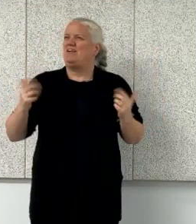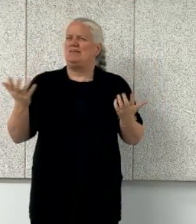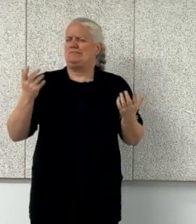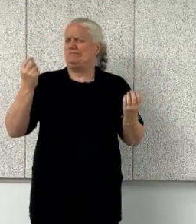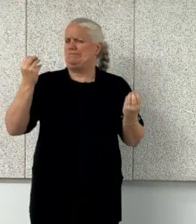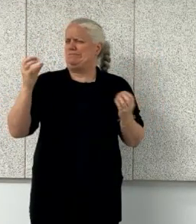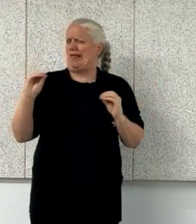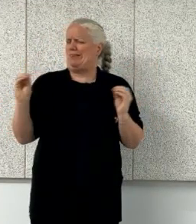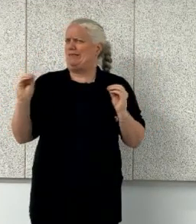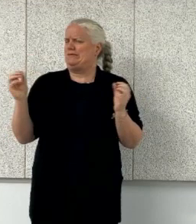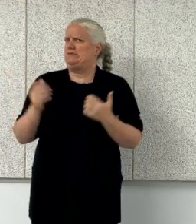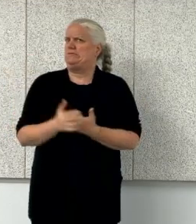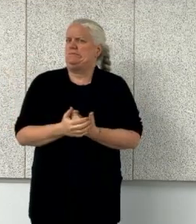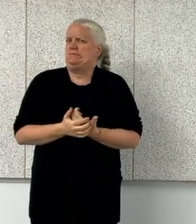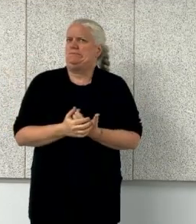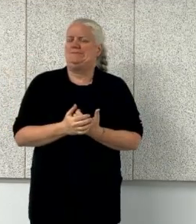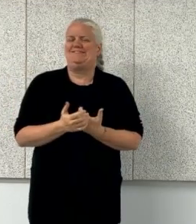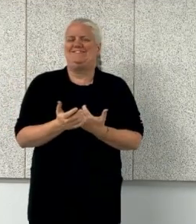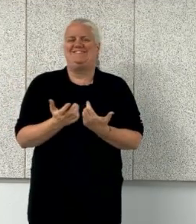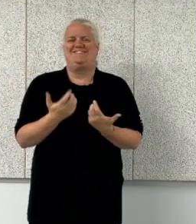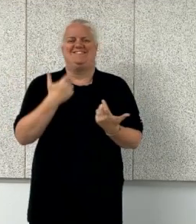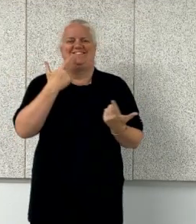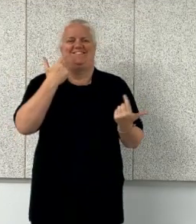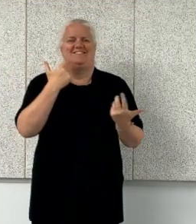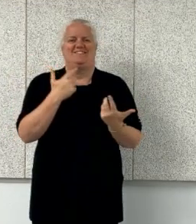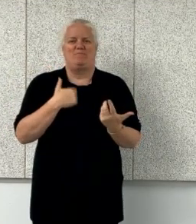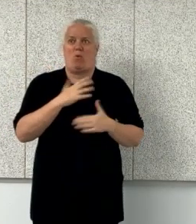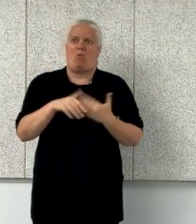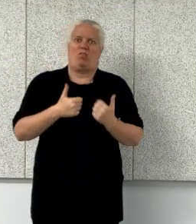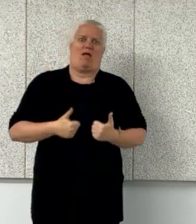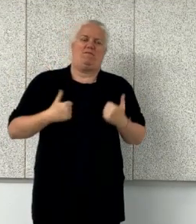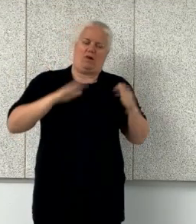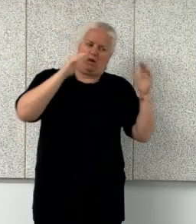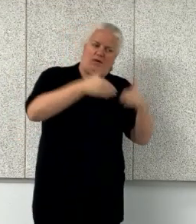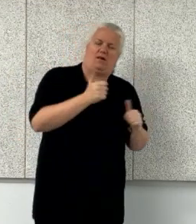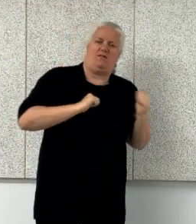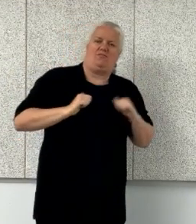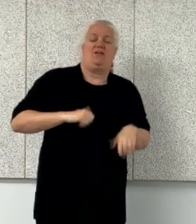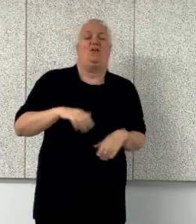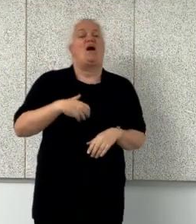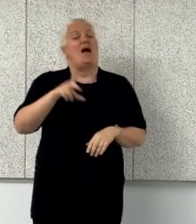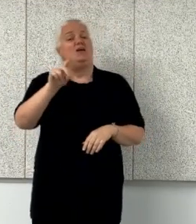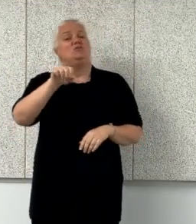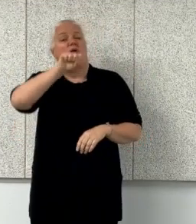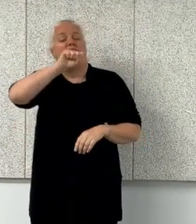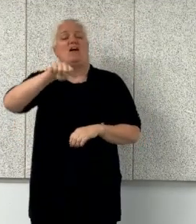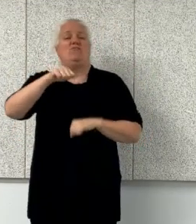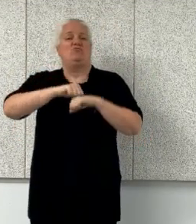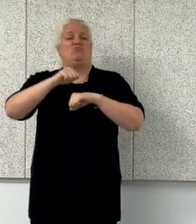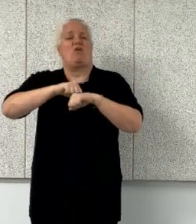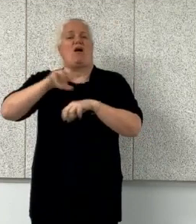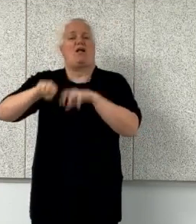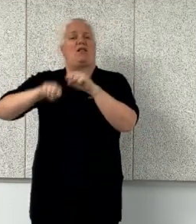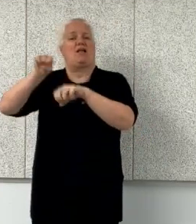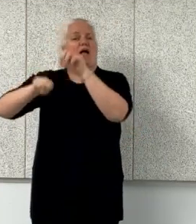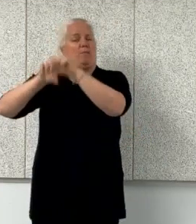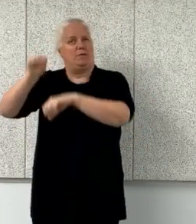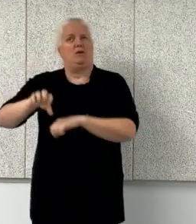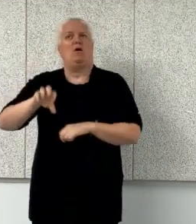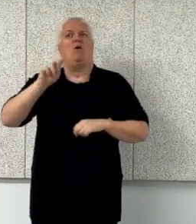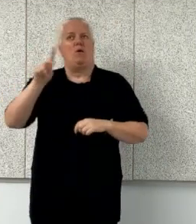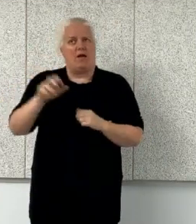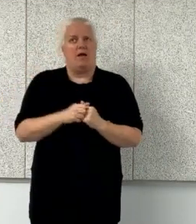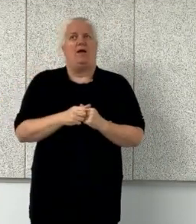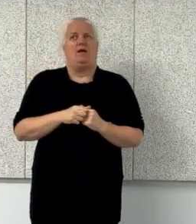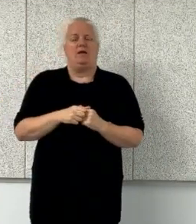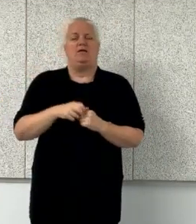That was part of where I was like, you know, my answer was. I love rock climbing, so I guess rock climbing is indoor rock climbing